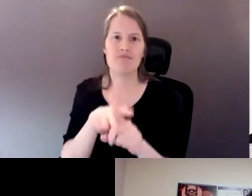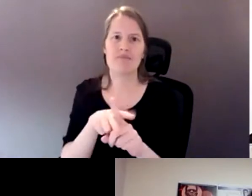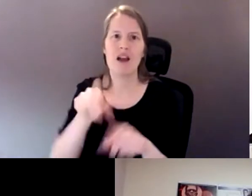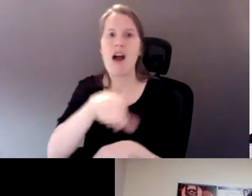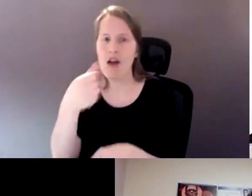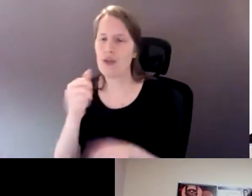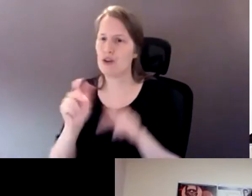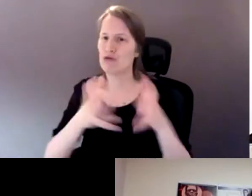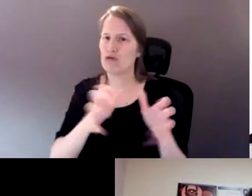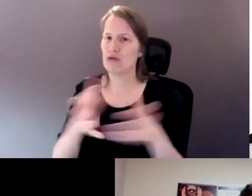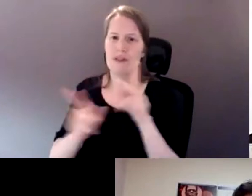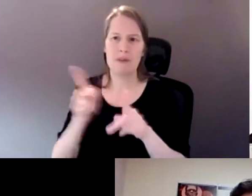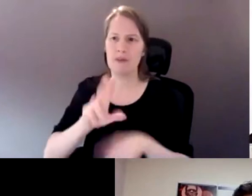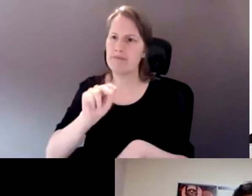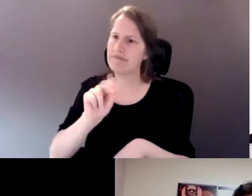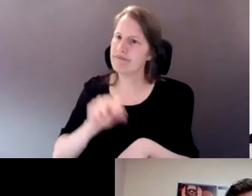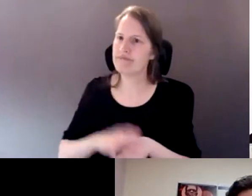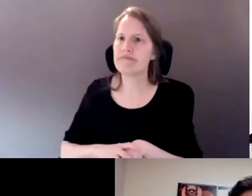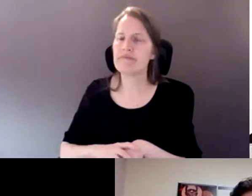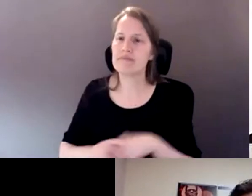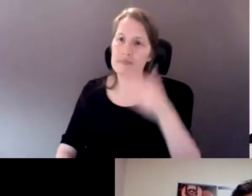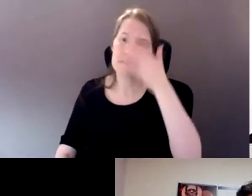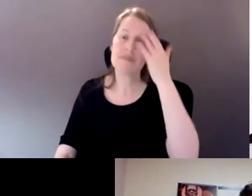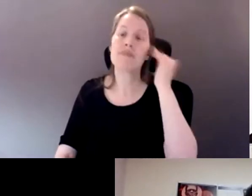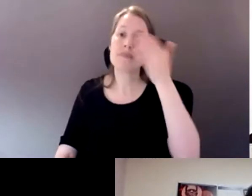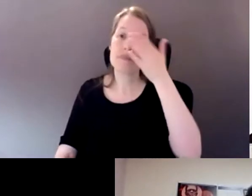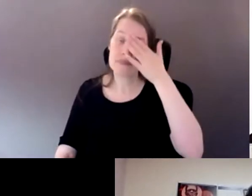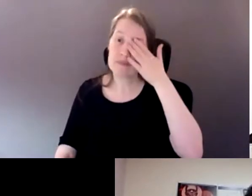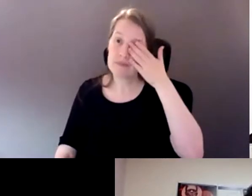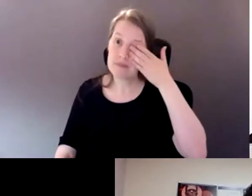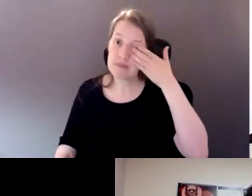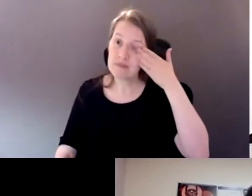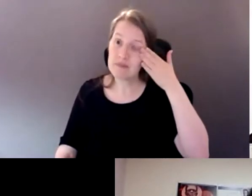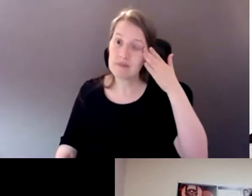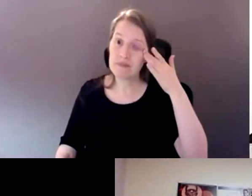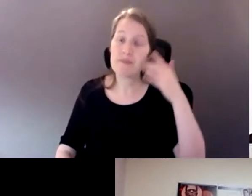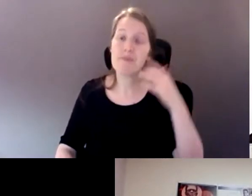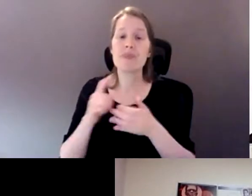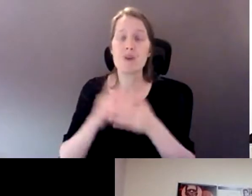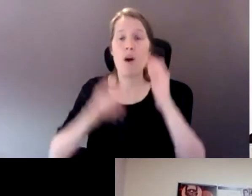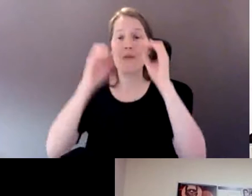people. Yeah, I mean, it's a great point. I think, you know, just what Professor